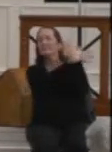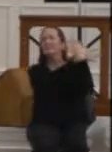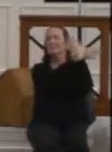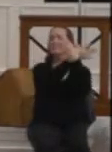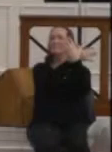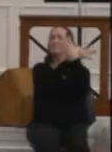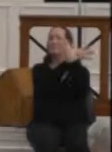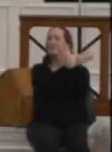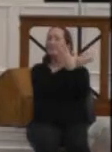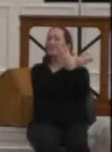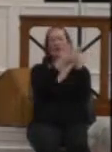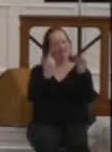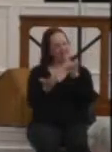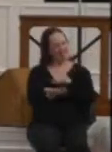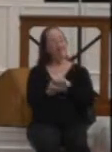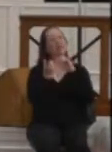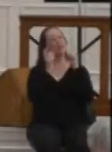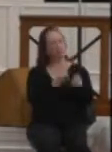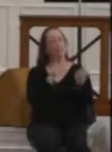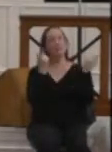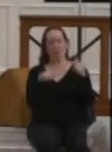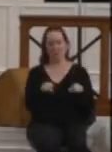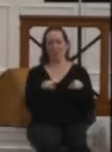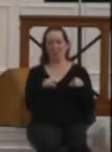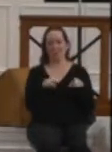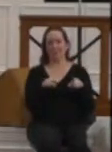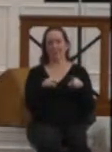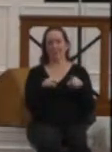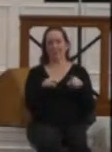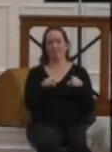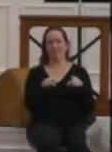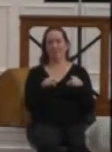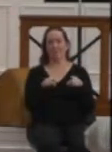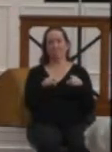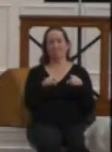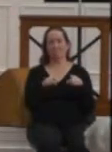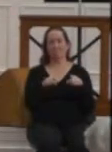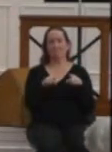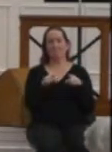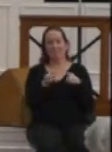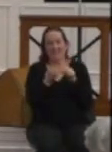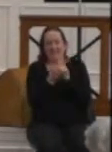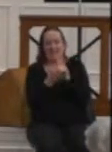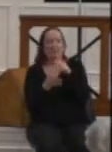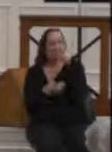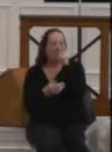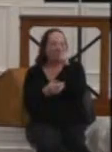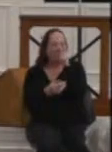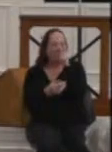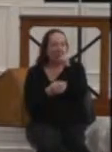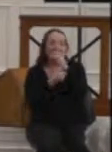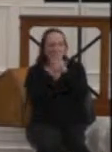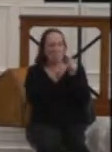You know, that transformation that takes place in that little insect,